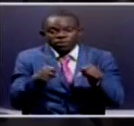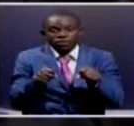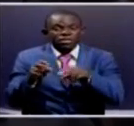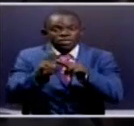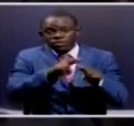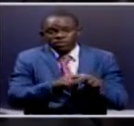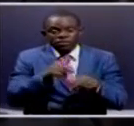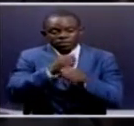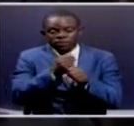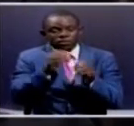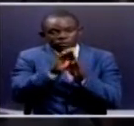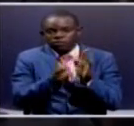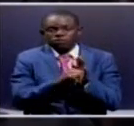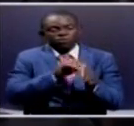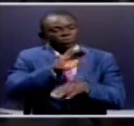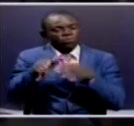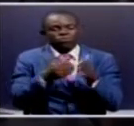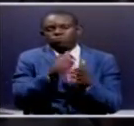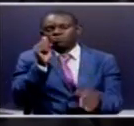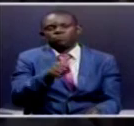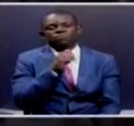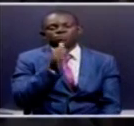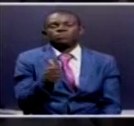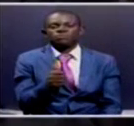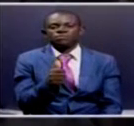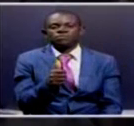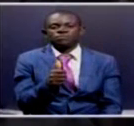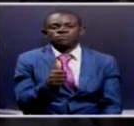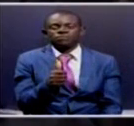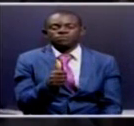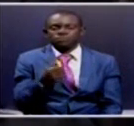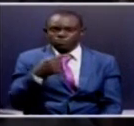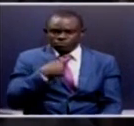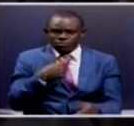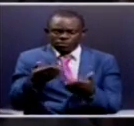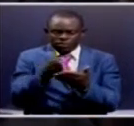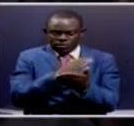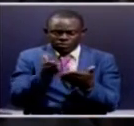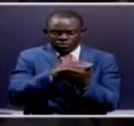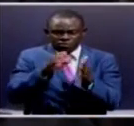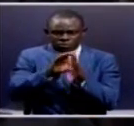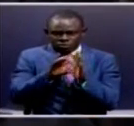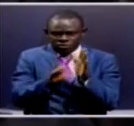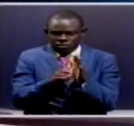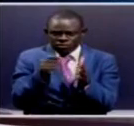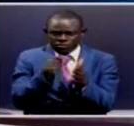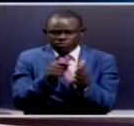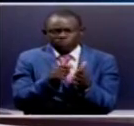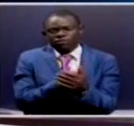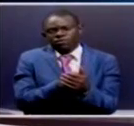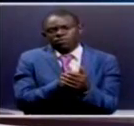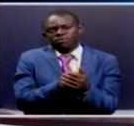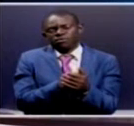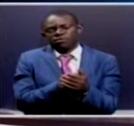They are to a great extent more academic than arguments of substance. How will these people be accountable to ensure